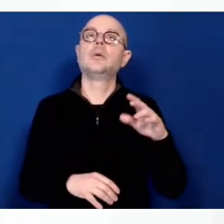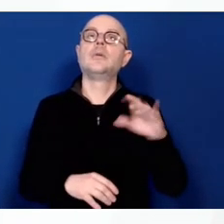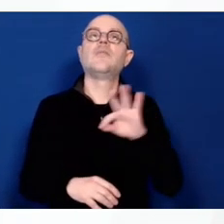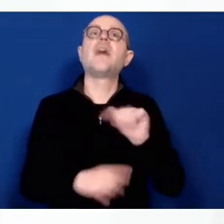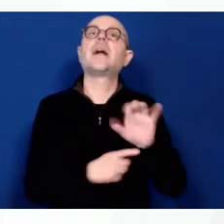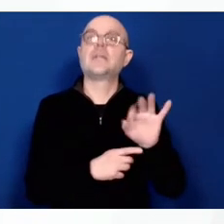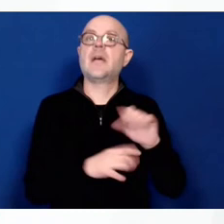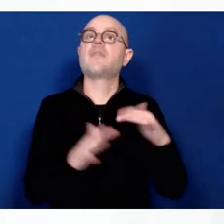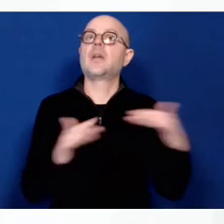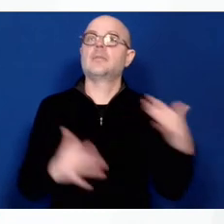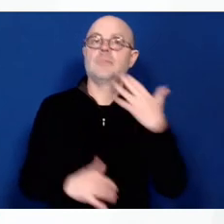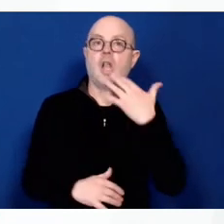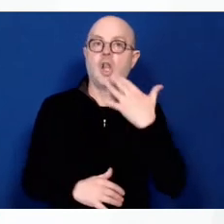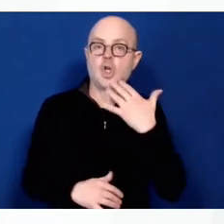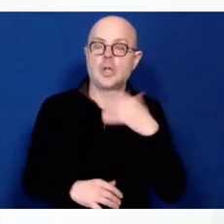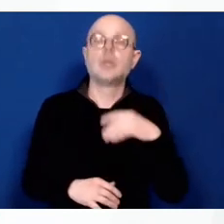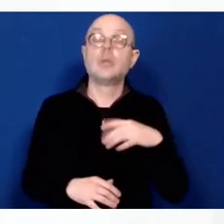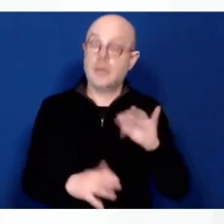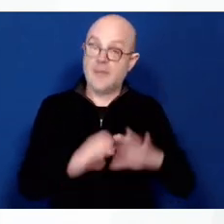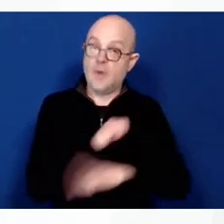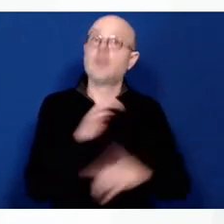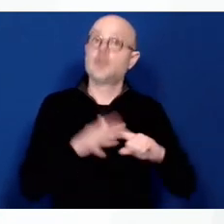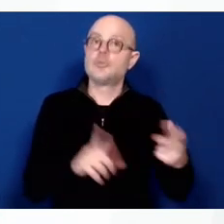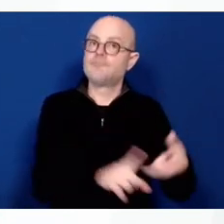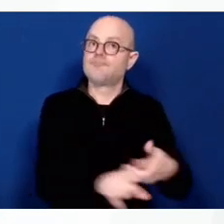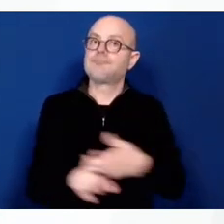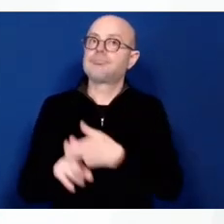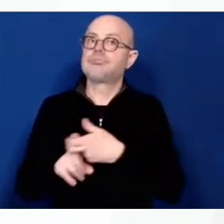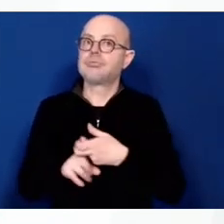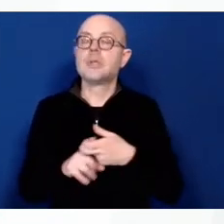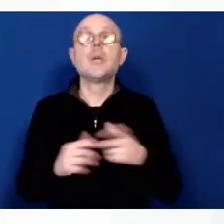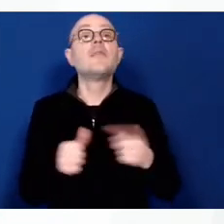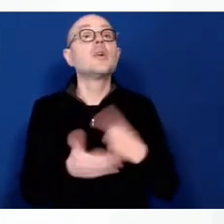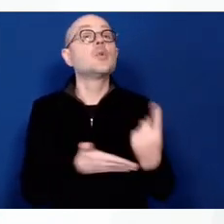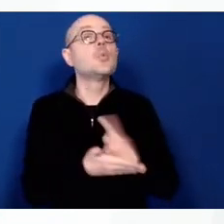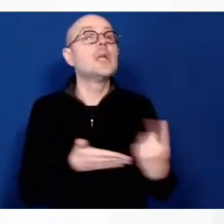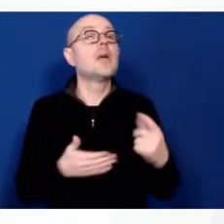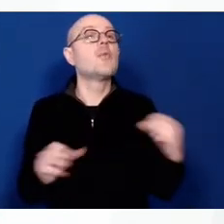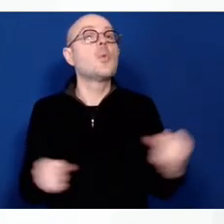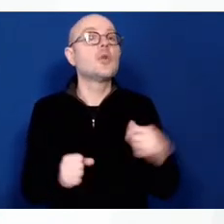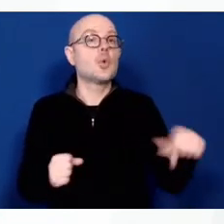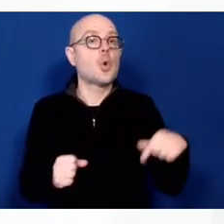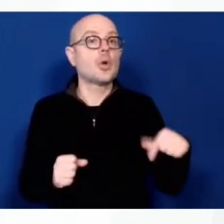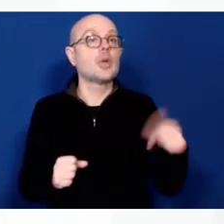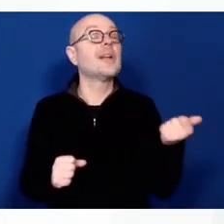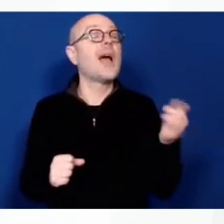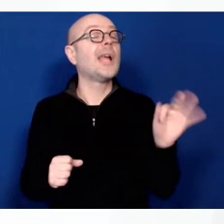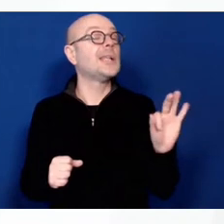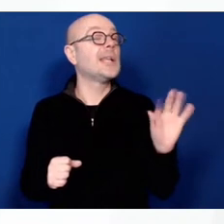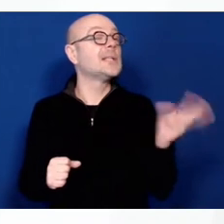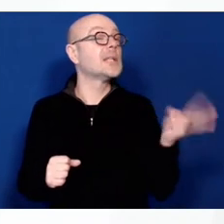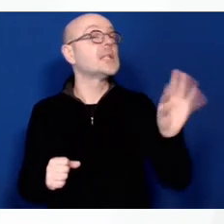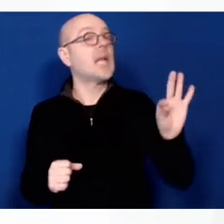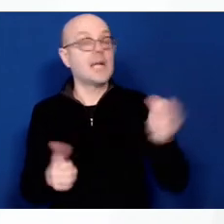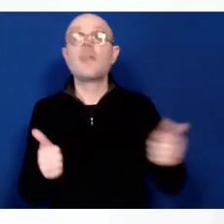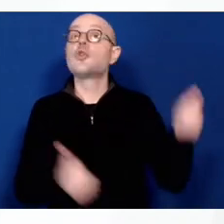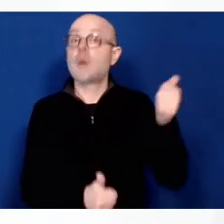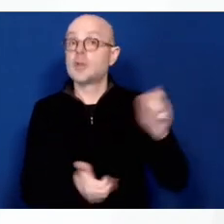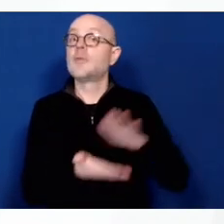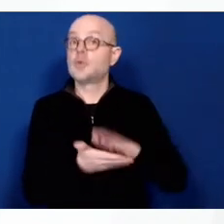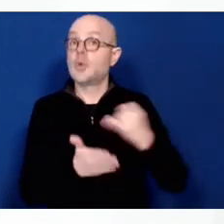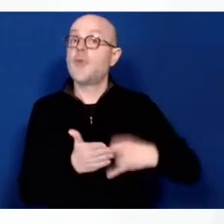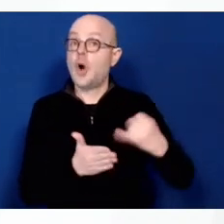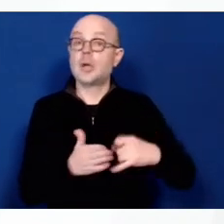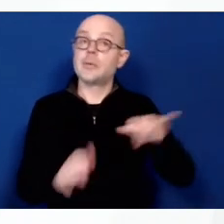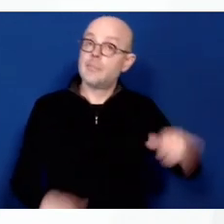to explore recruitment. In the first weeks of winter quarter 1969, the director of the School of Art picked up his phone to